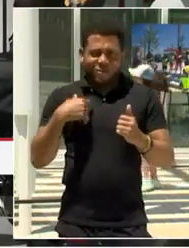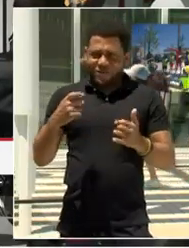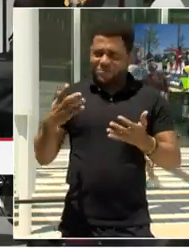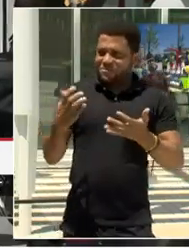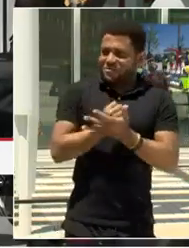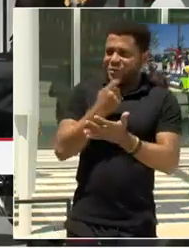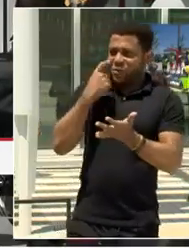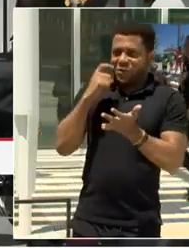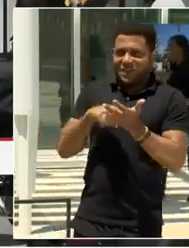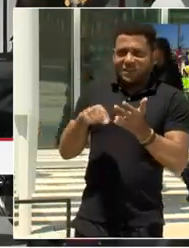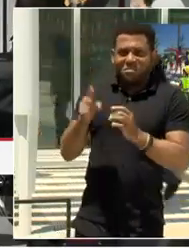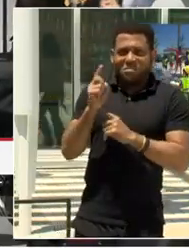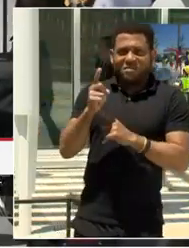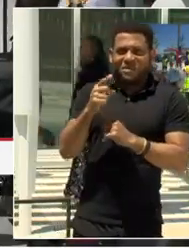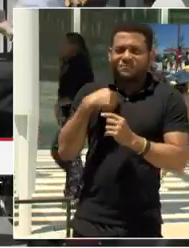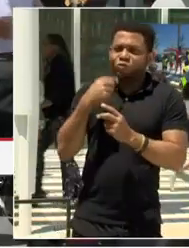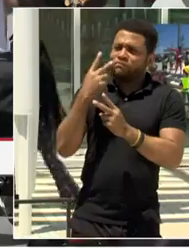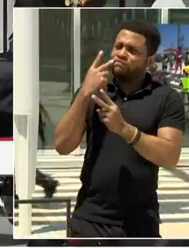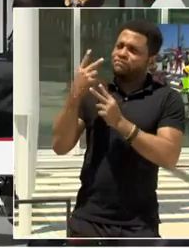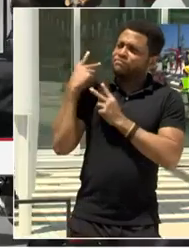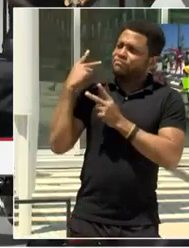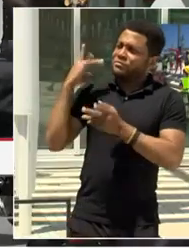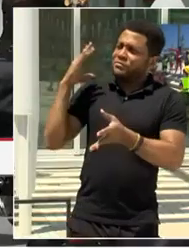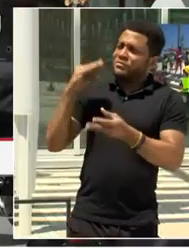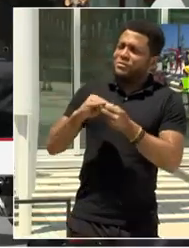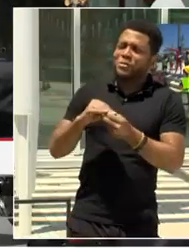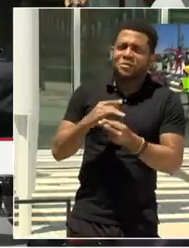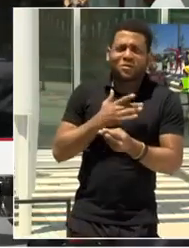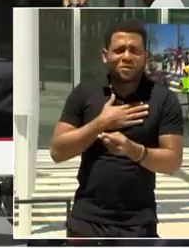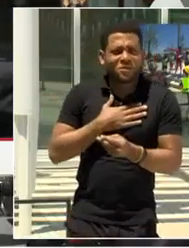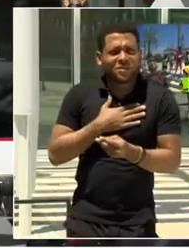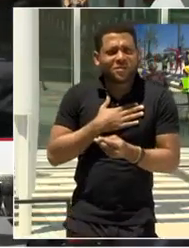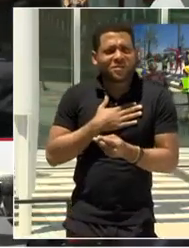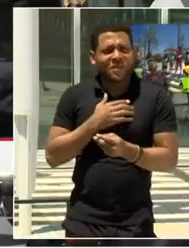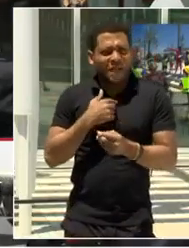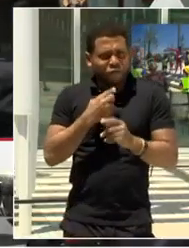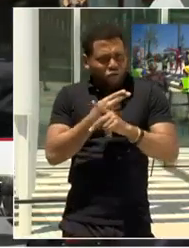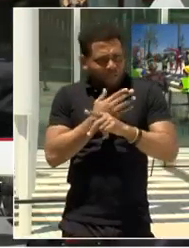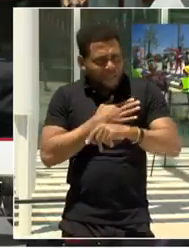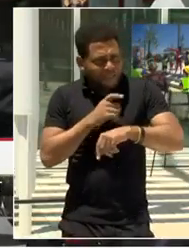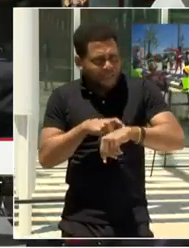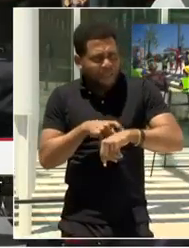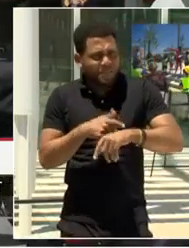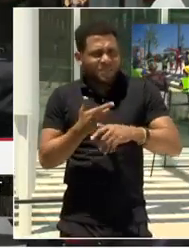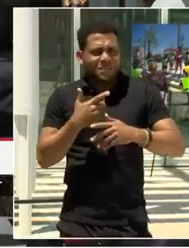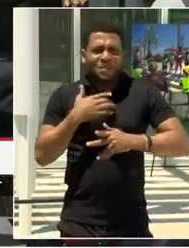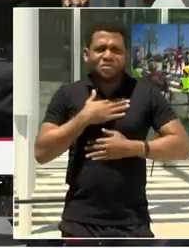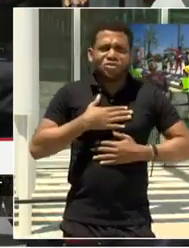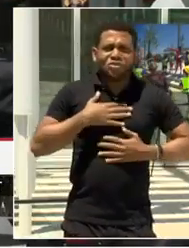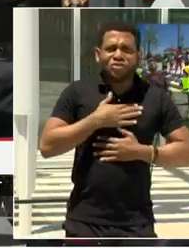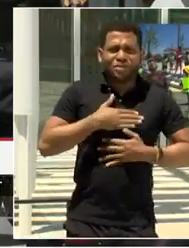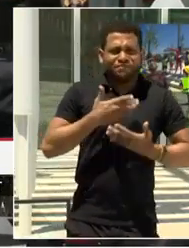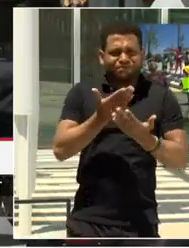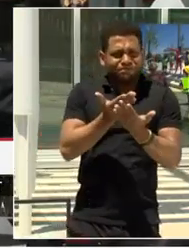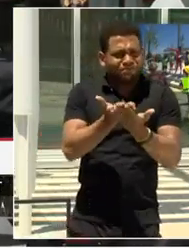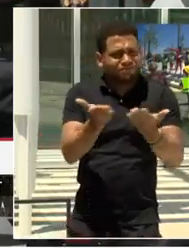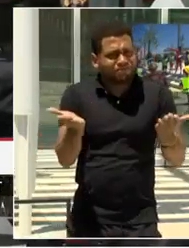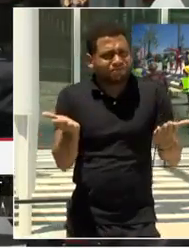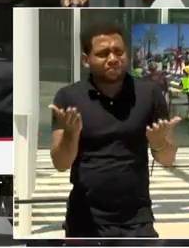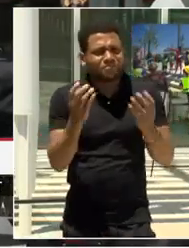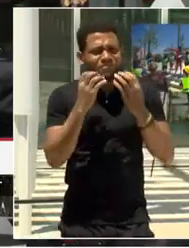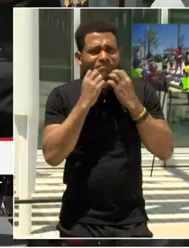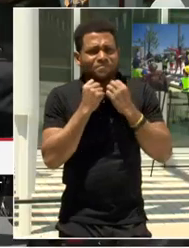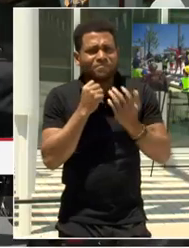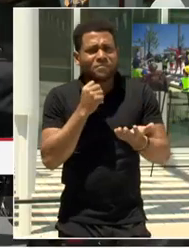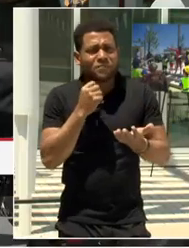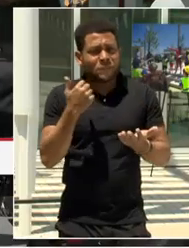today. So I'm going to use my time to express gratitude and appreciation. I'm especially proud to be